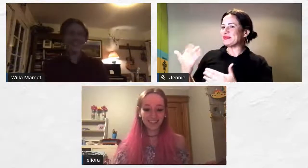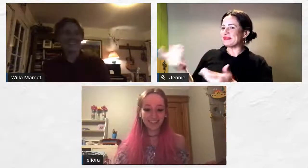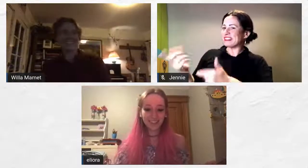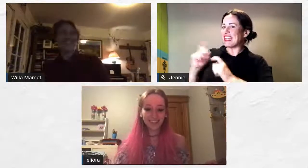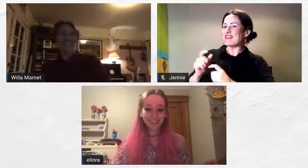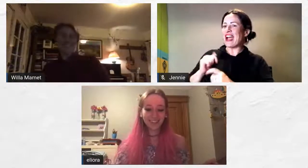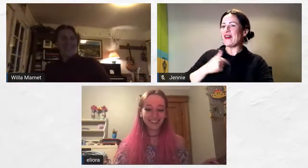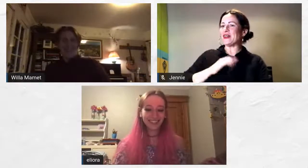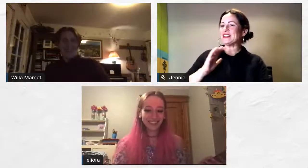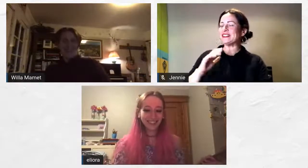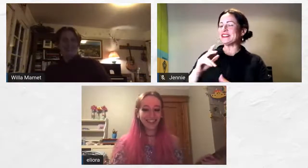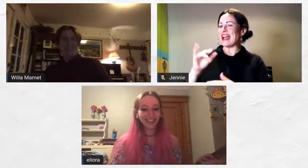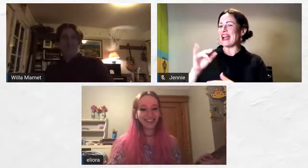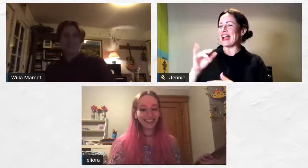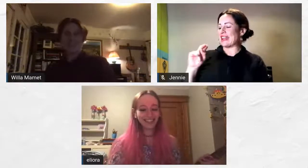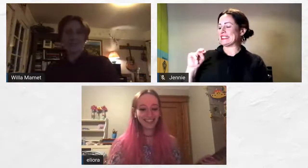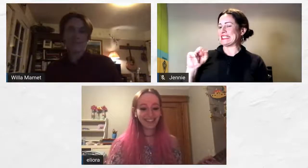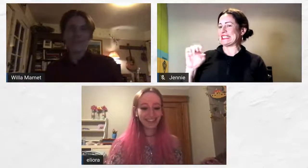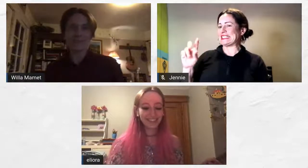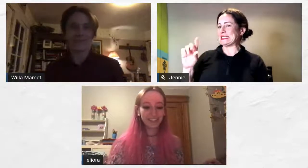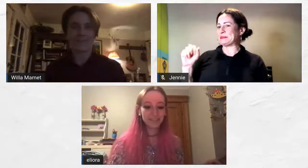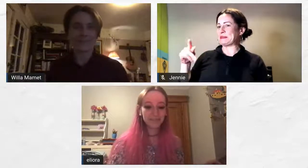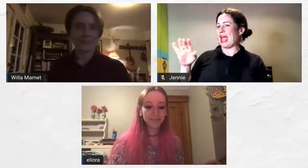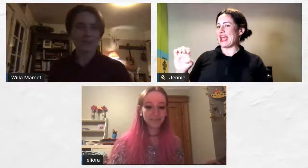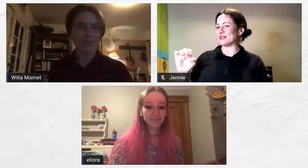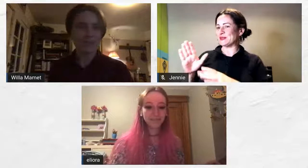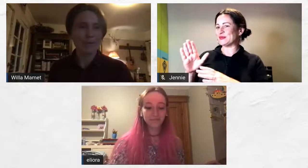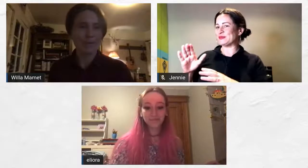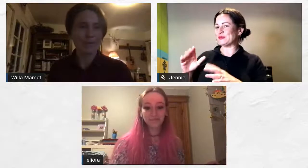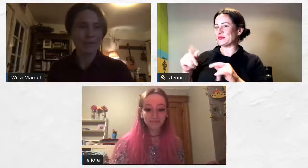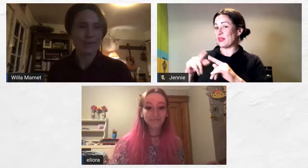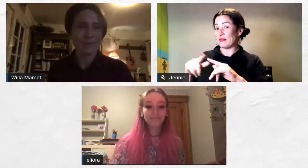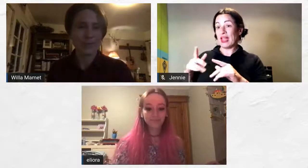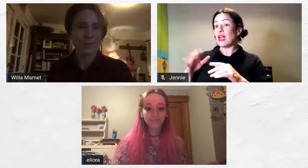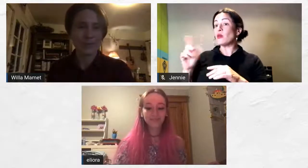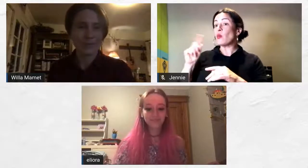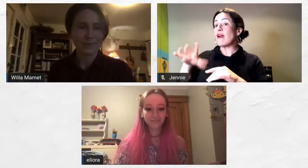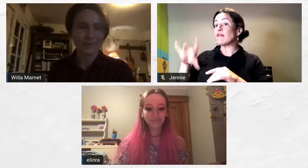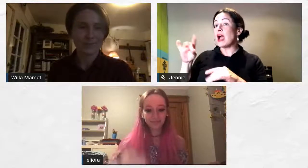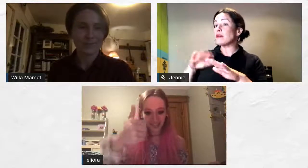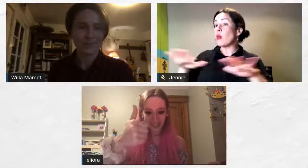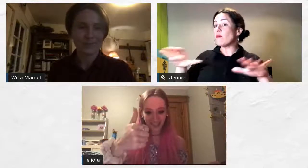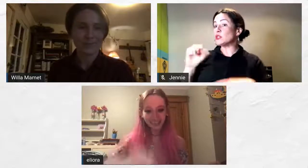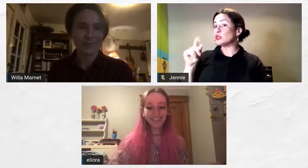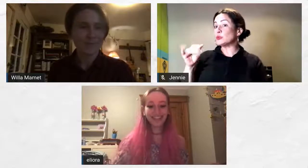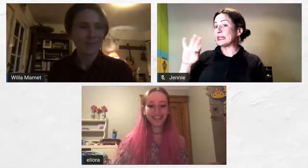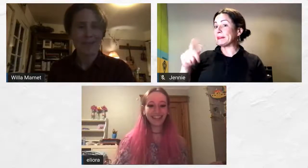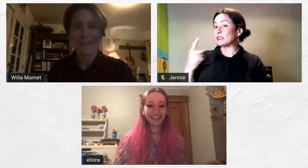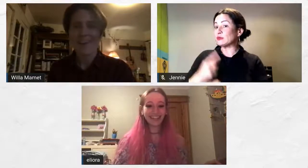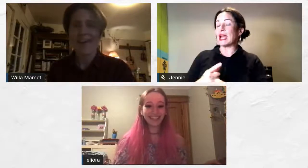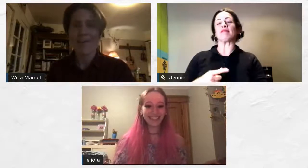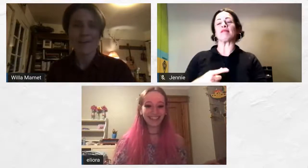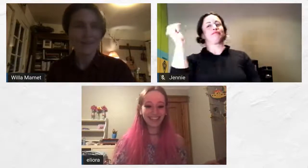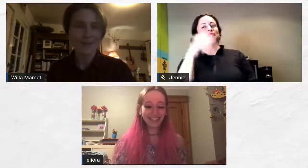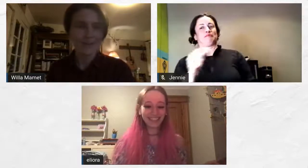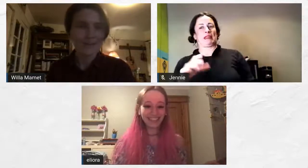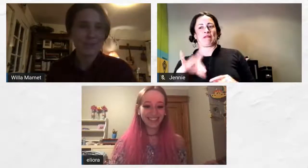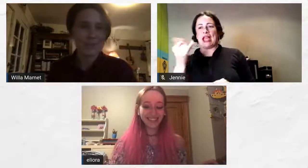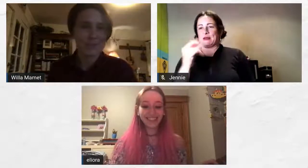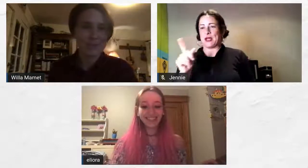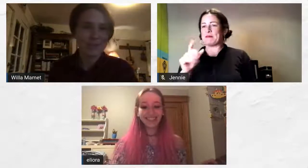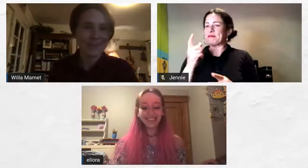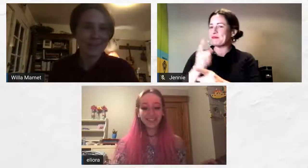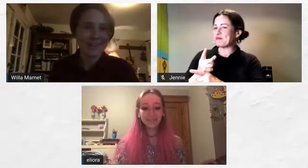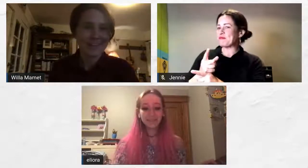rad. Okay, Eliora, to be found on streaming platforms the world over. Yes. Thank you so much